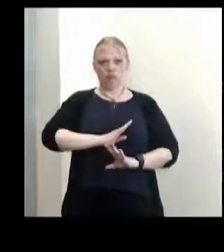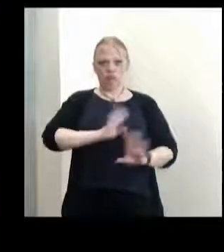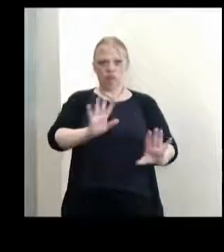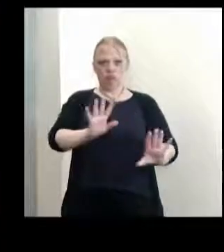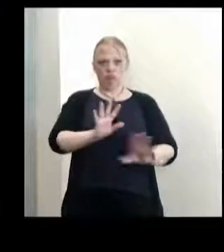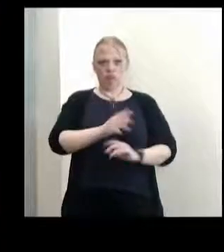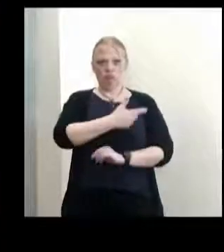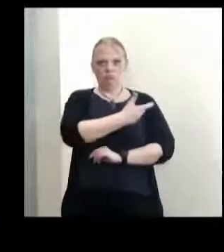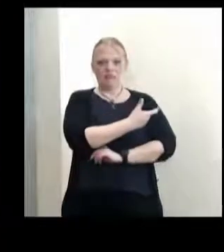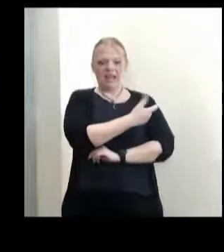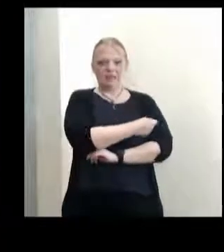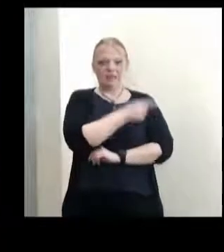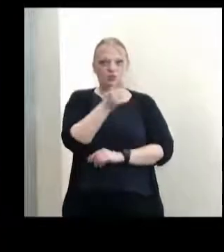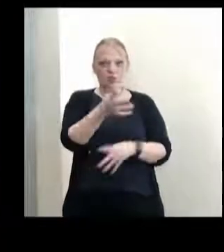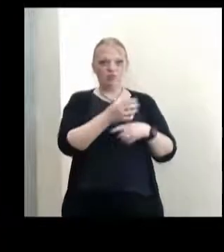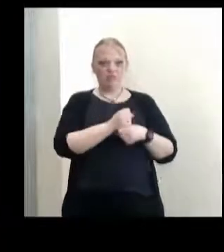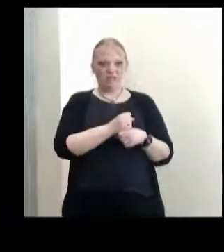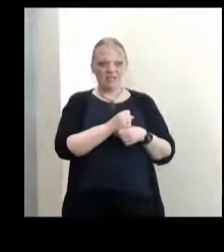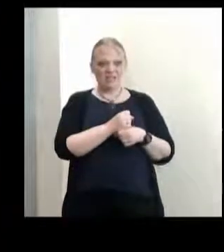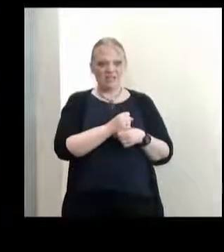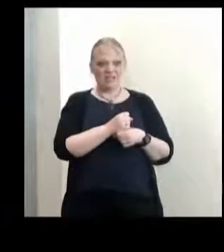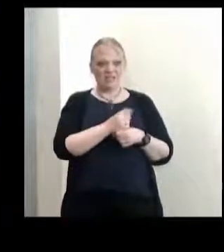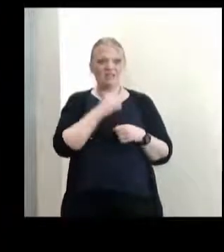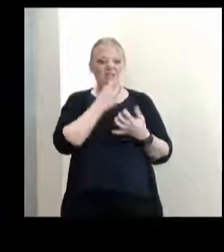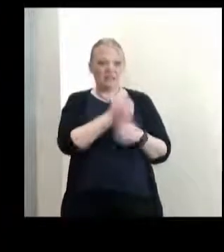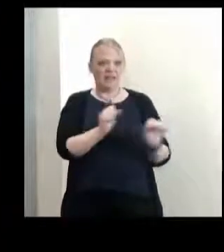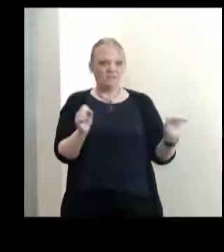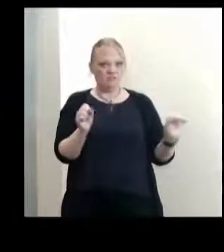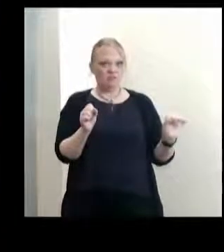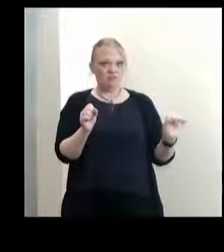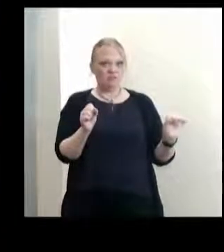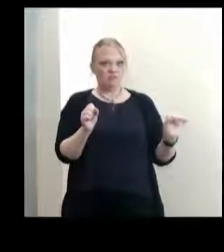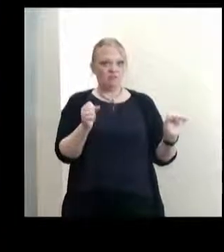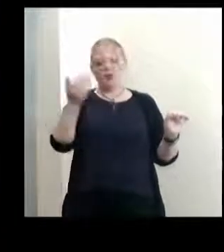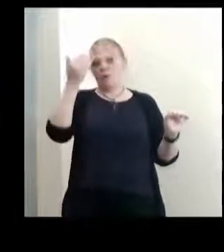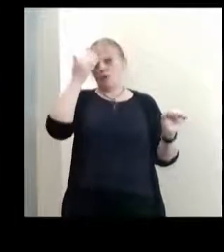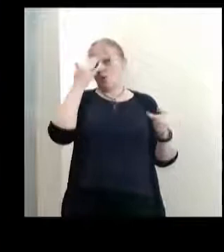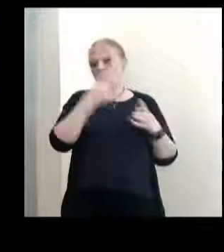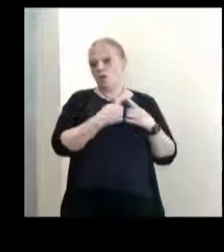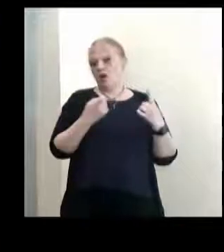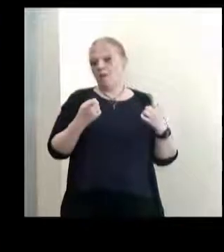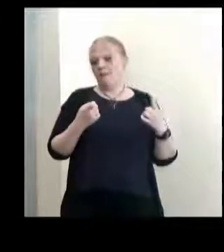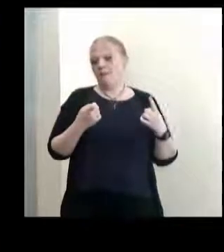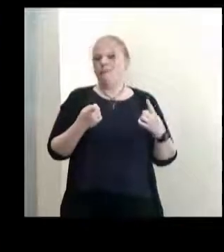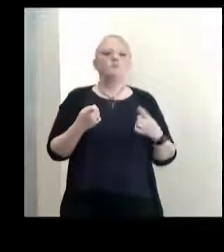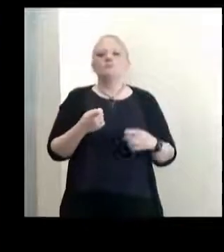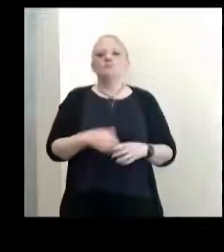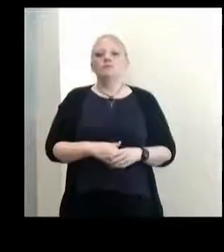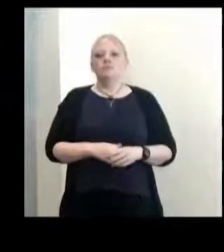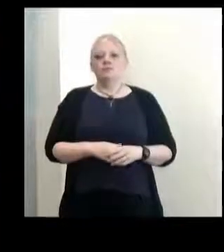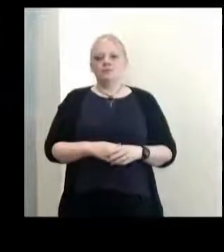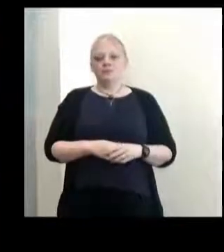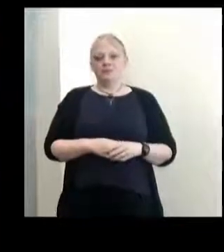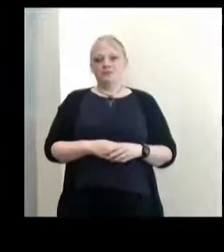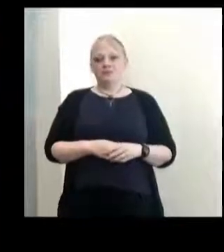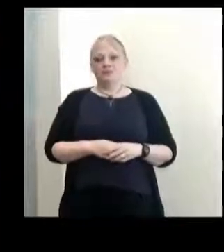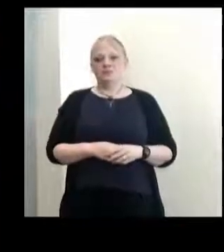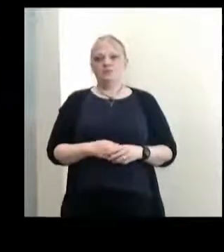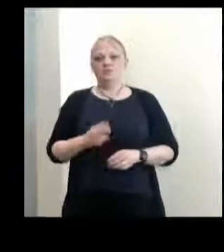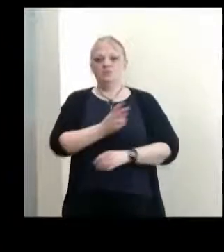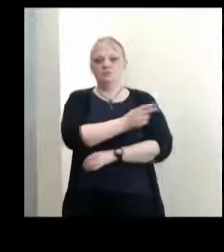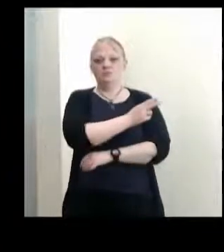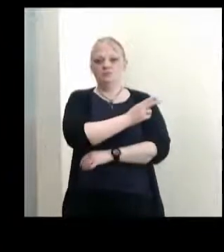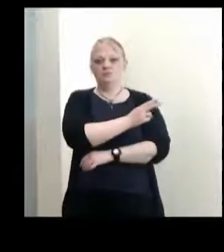vaccine that you received is safe. And we know from our hospitalization data and